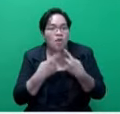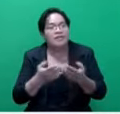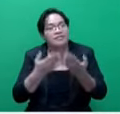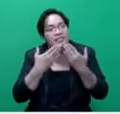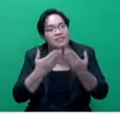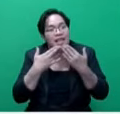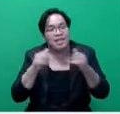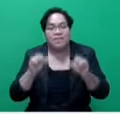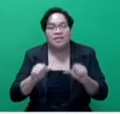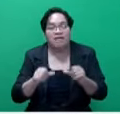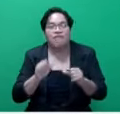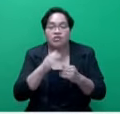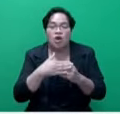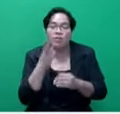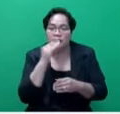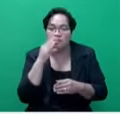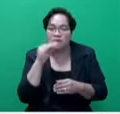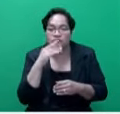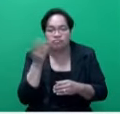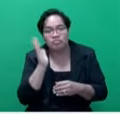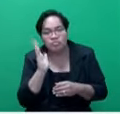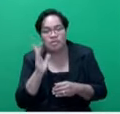Excellency the President for his opening statement.